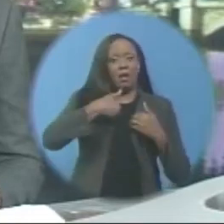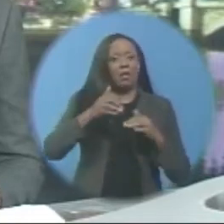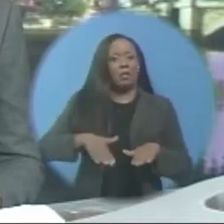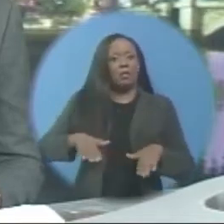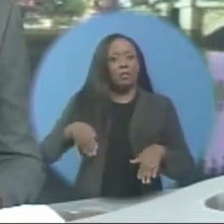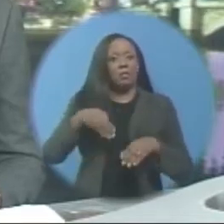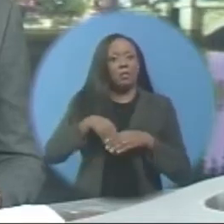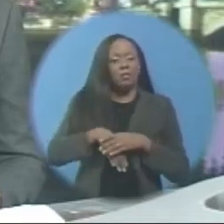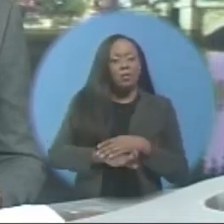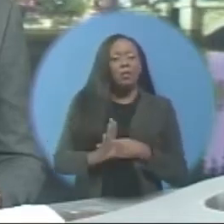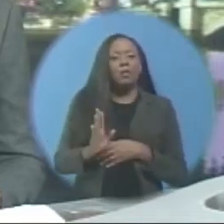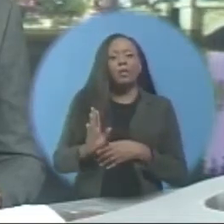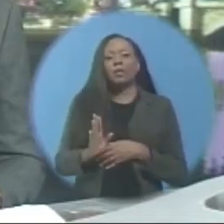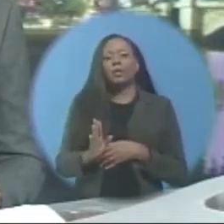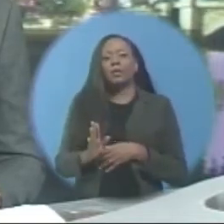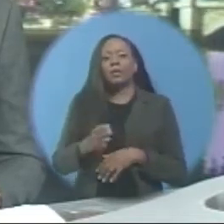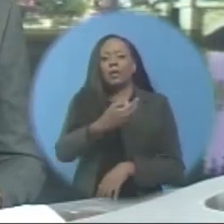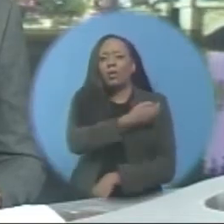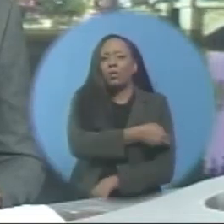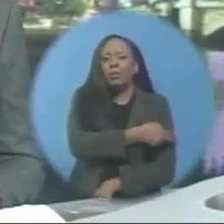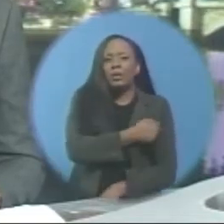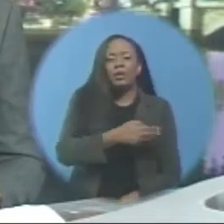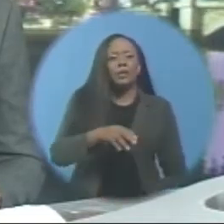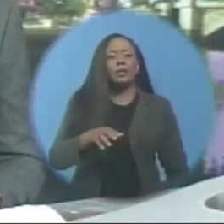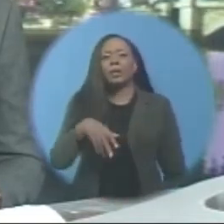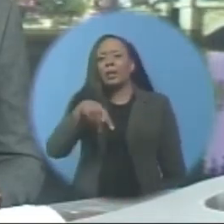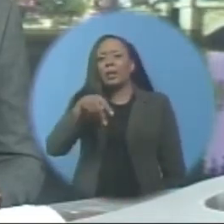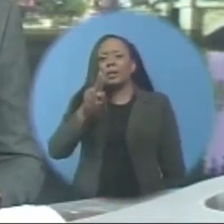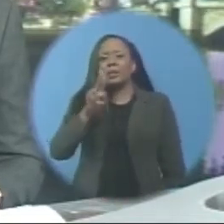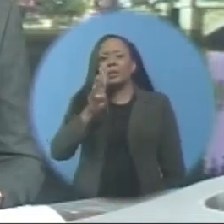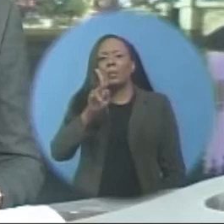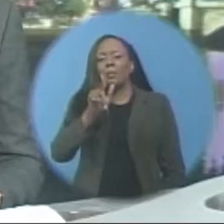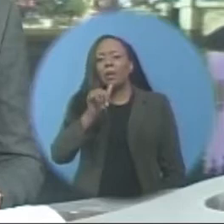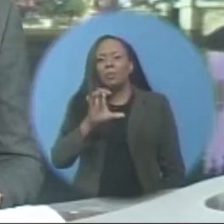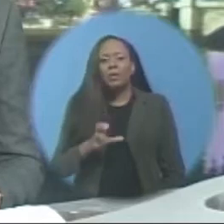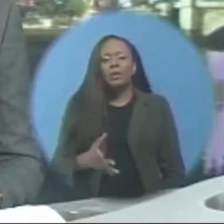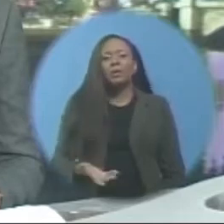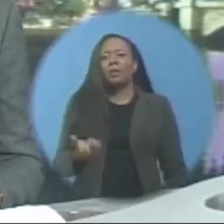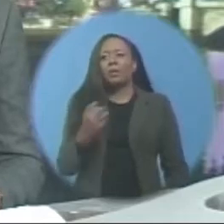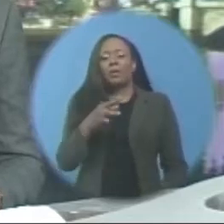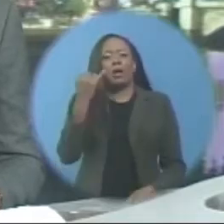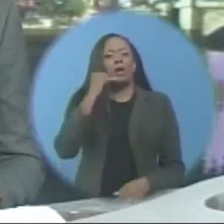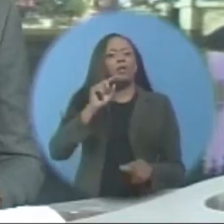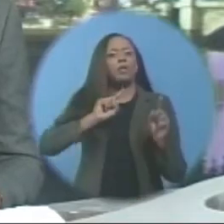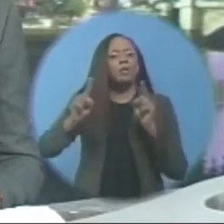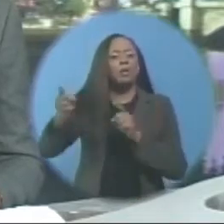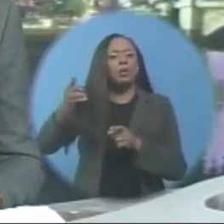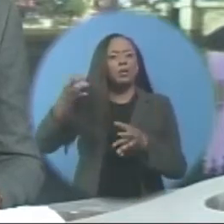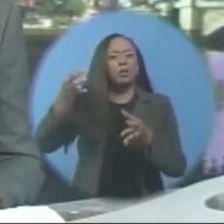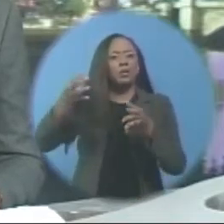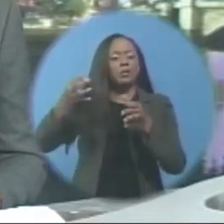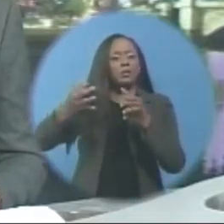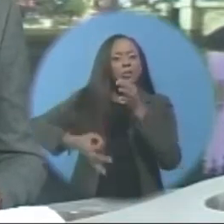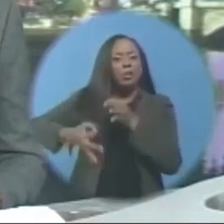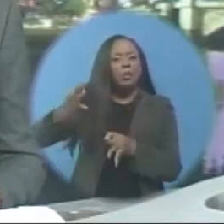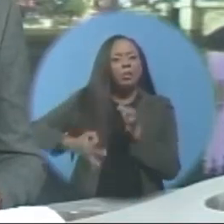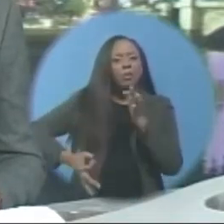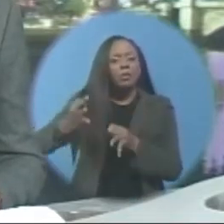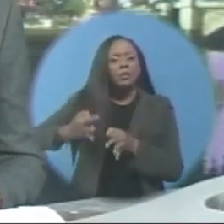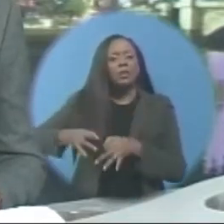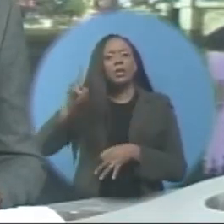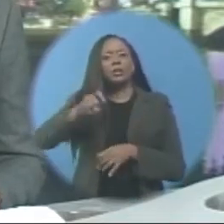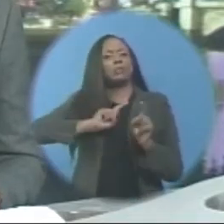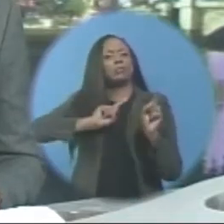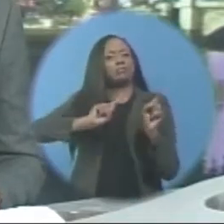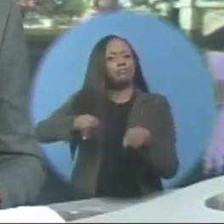health system and all those who seek support through the law courts should have to attend parenting classes. That's the belief